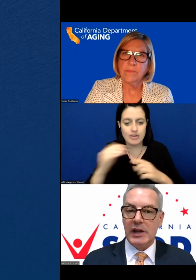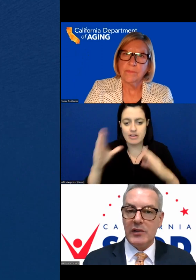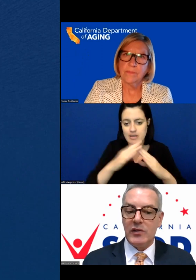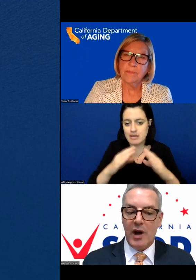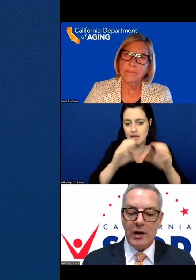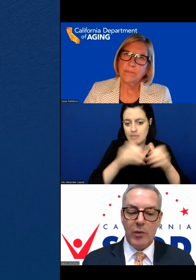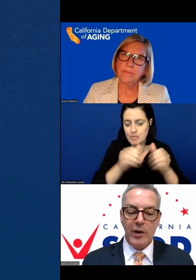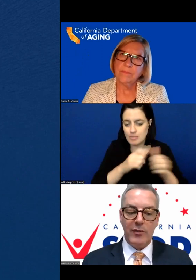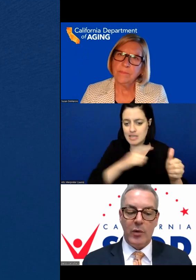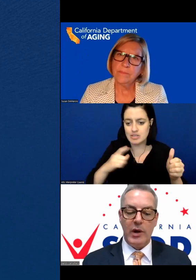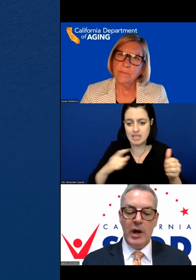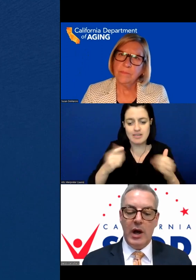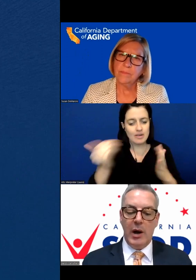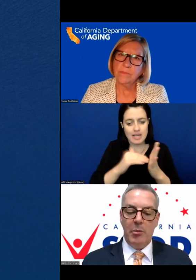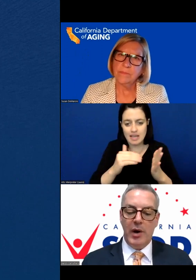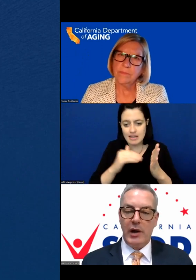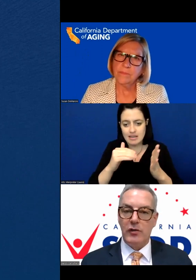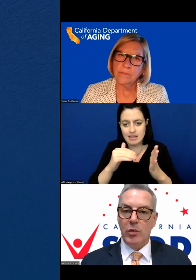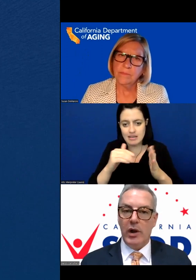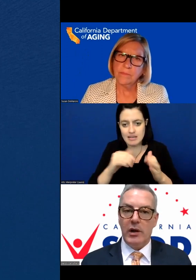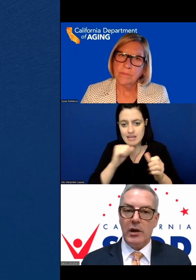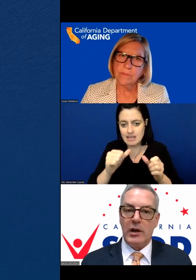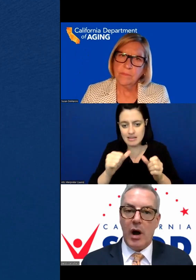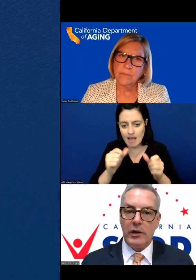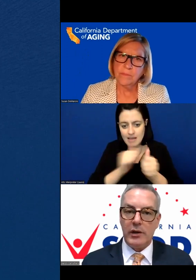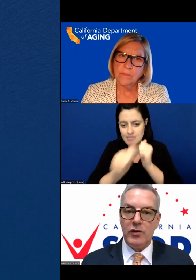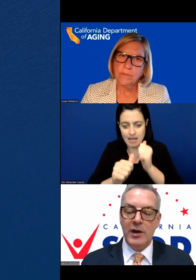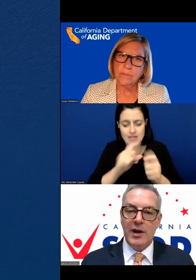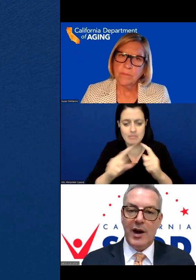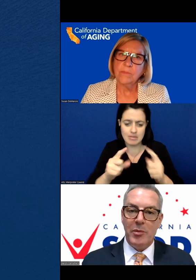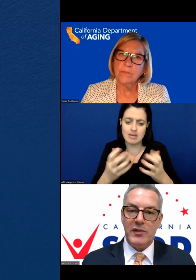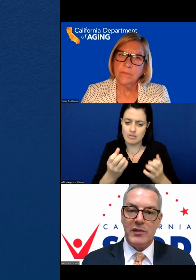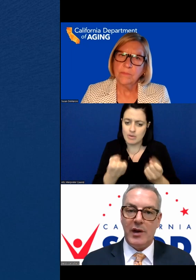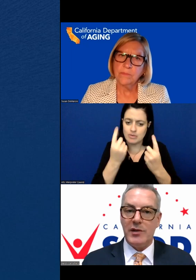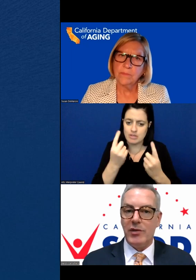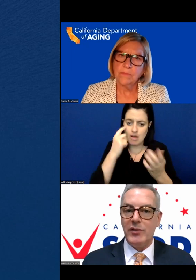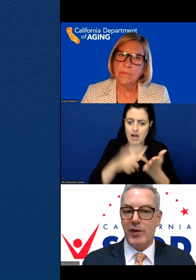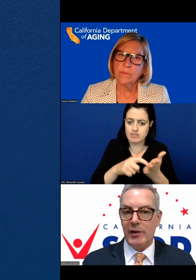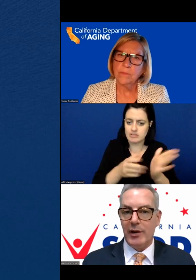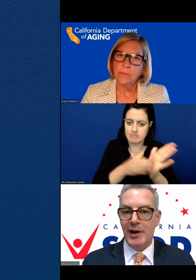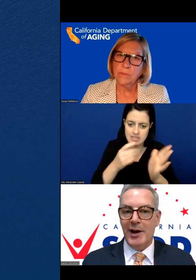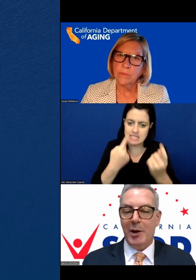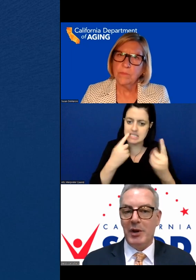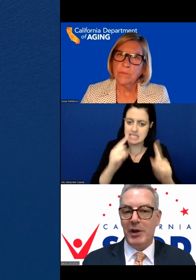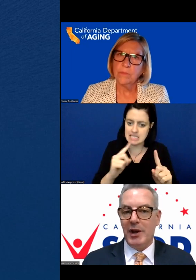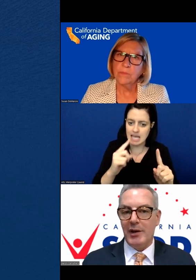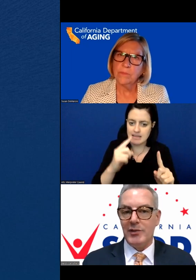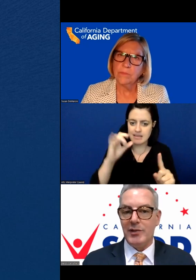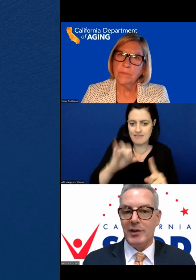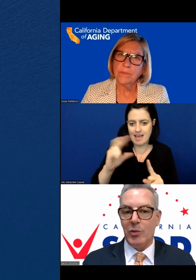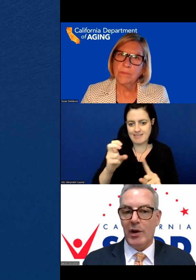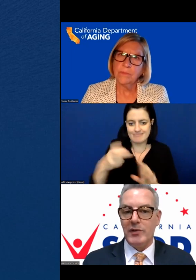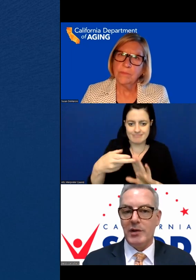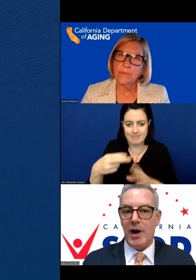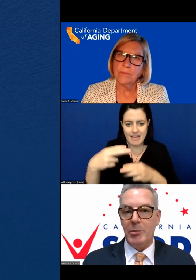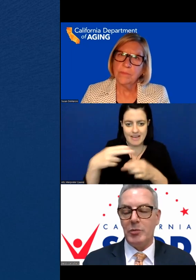In the end, this is not going forward, but I do want to acknowledge the success of this failure because